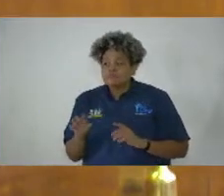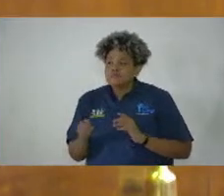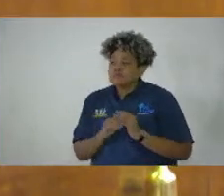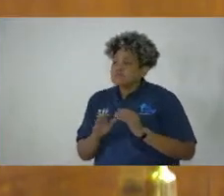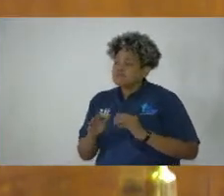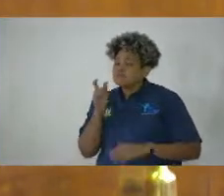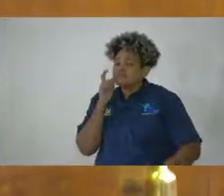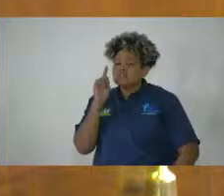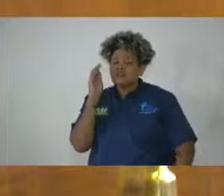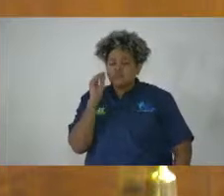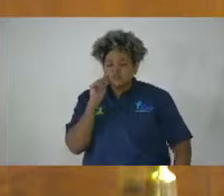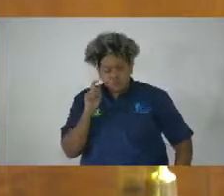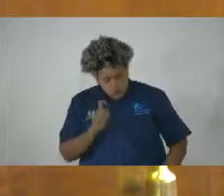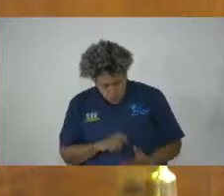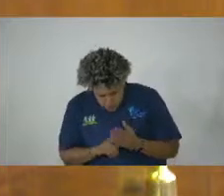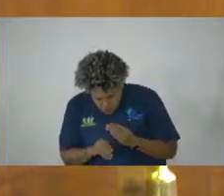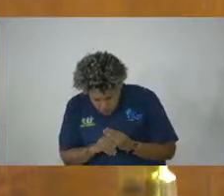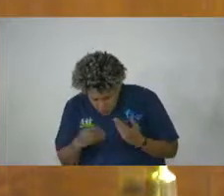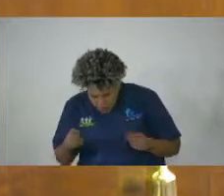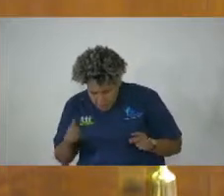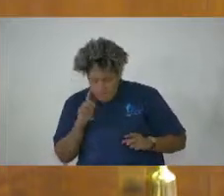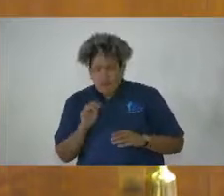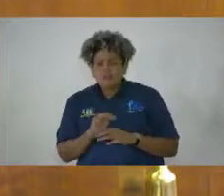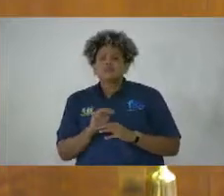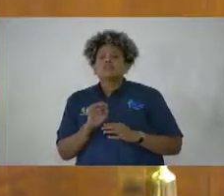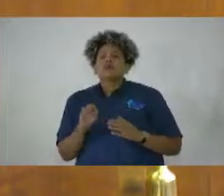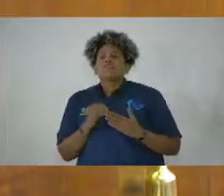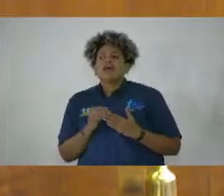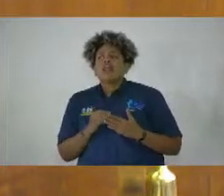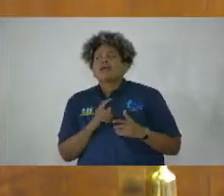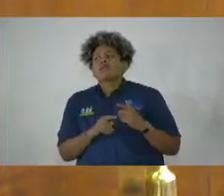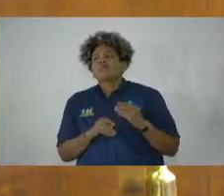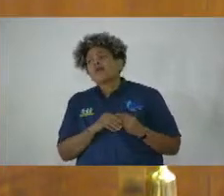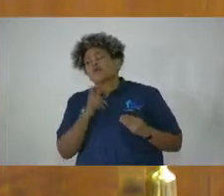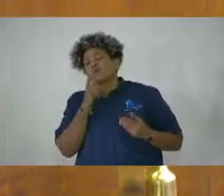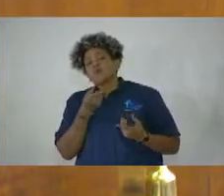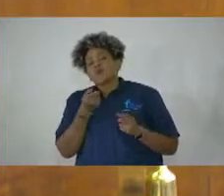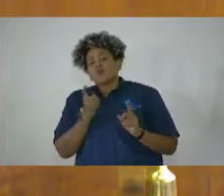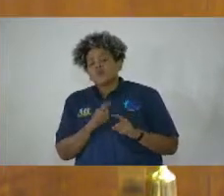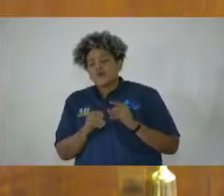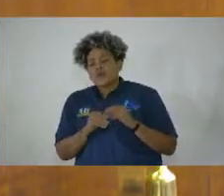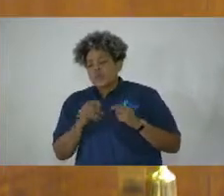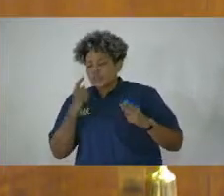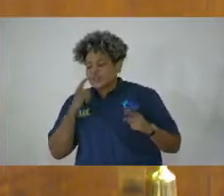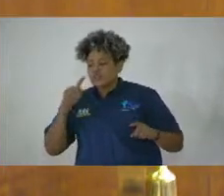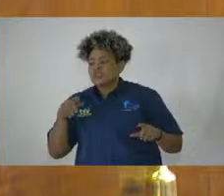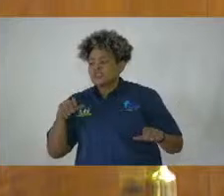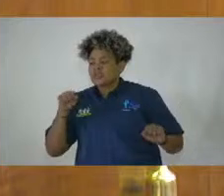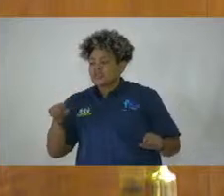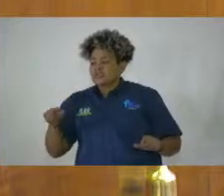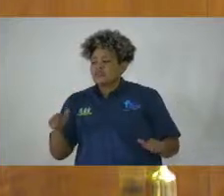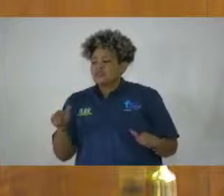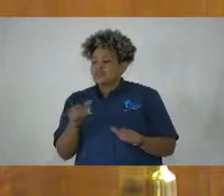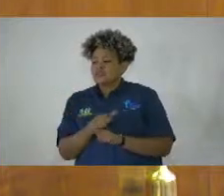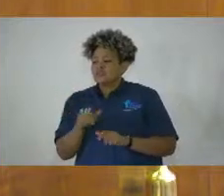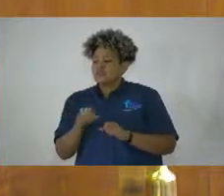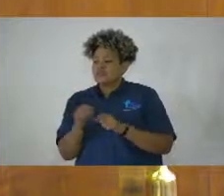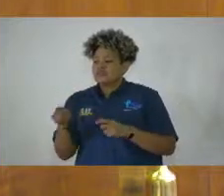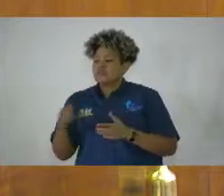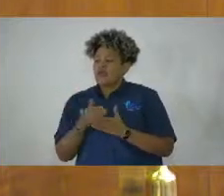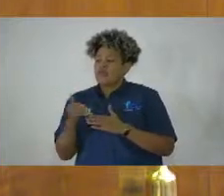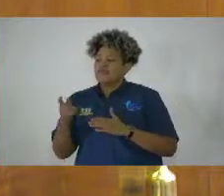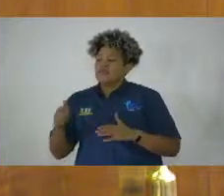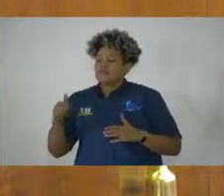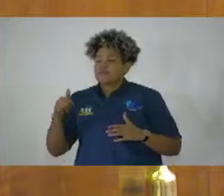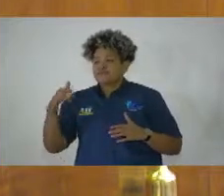just to take note for the Minister of Finance and whoever succeeds him after he head